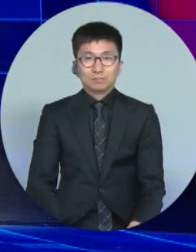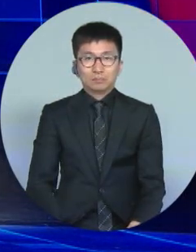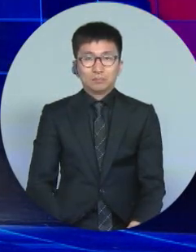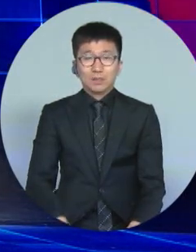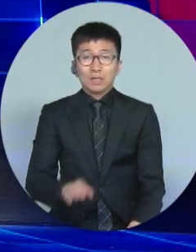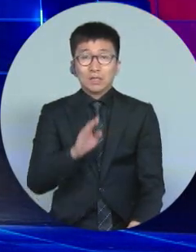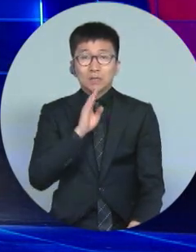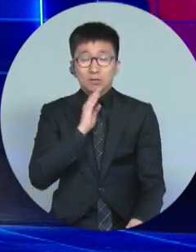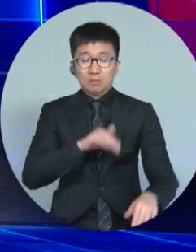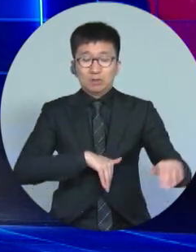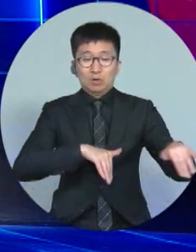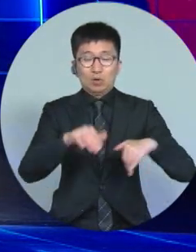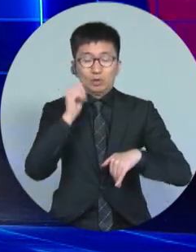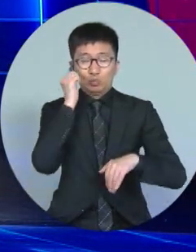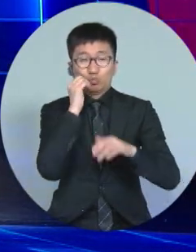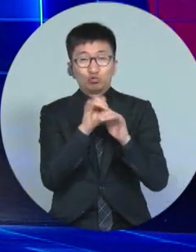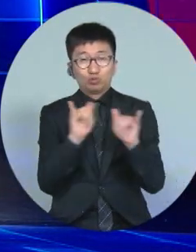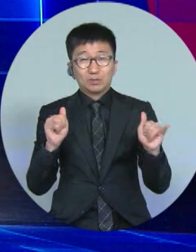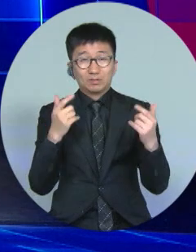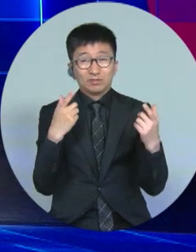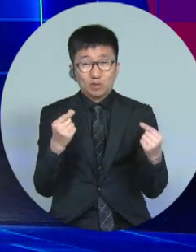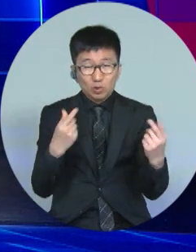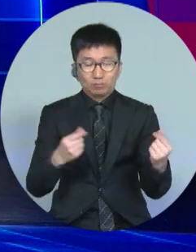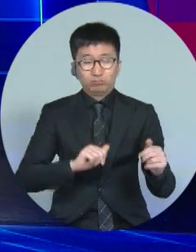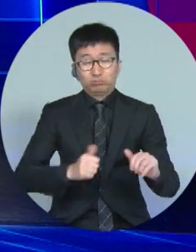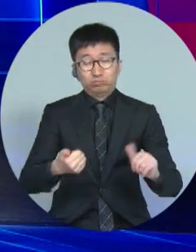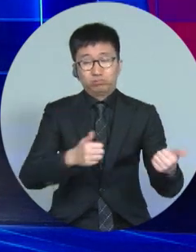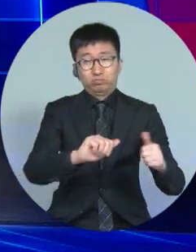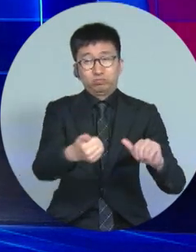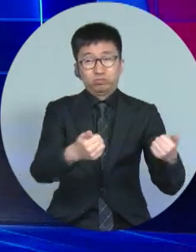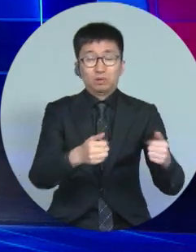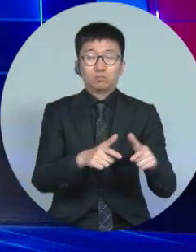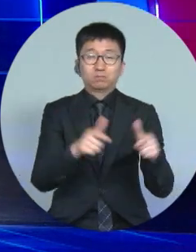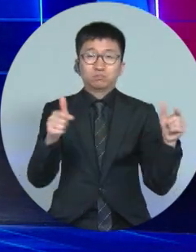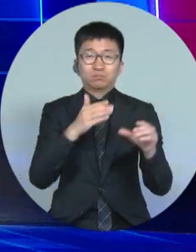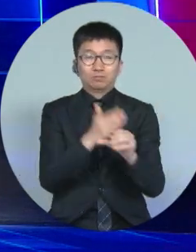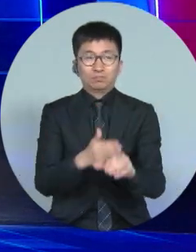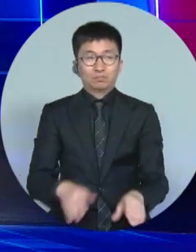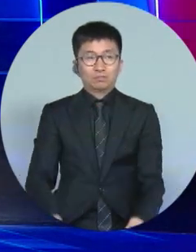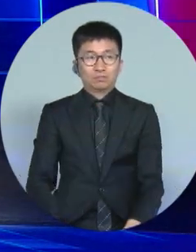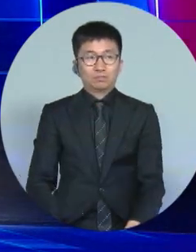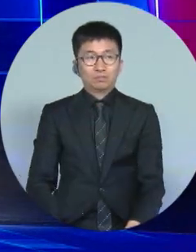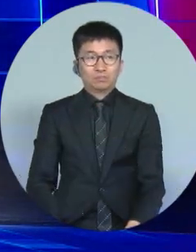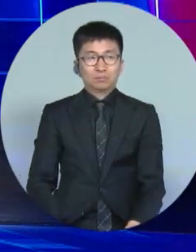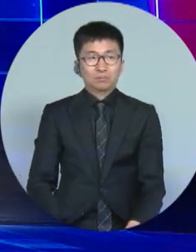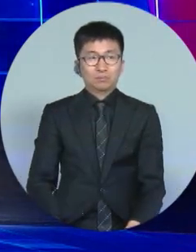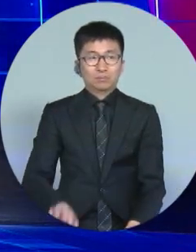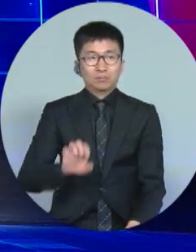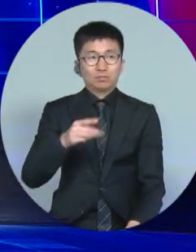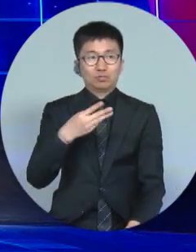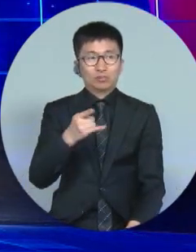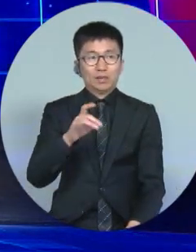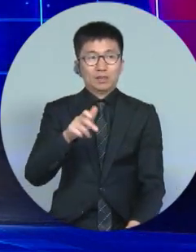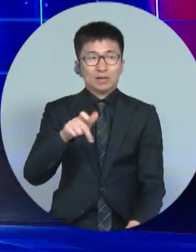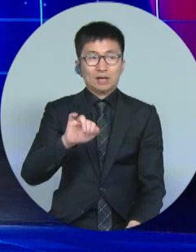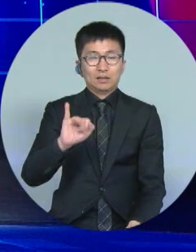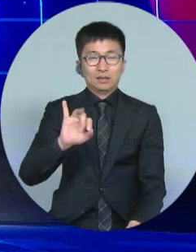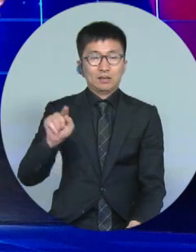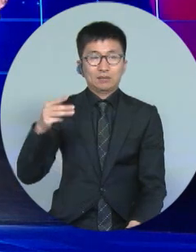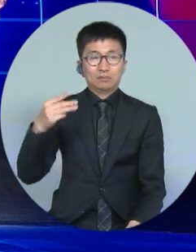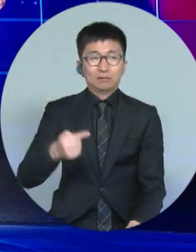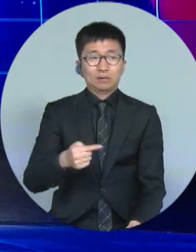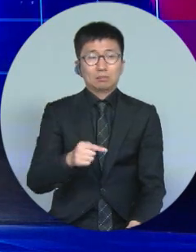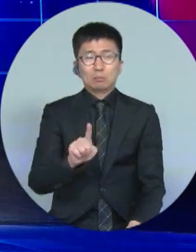But the precariat is the new dangerous class in the world, in the sense that it